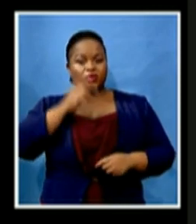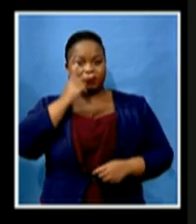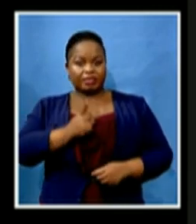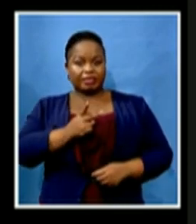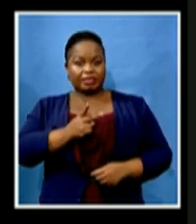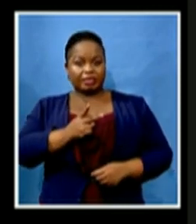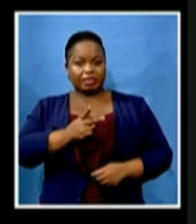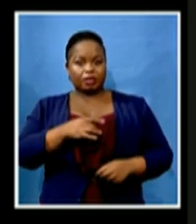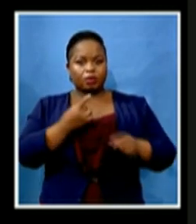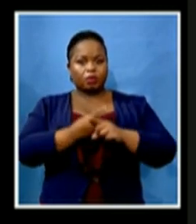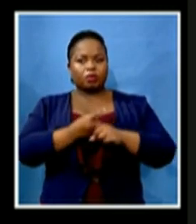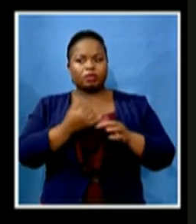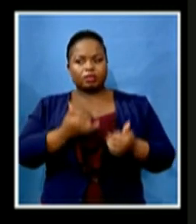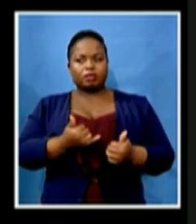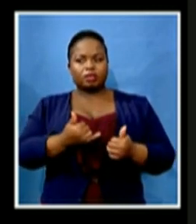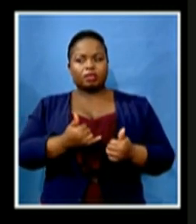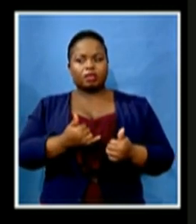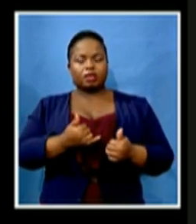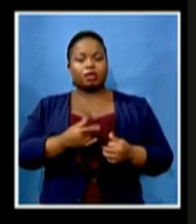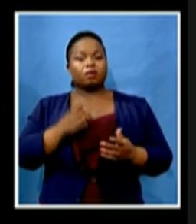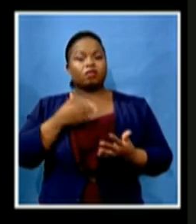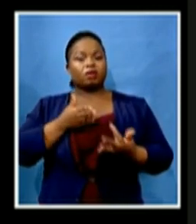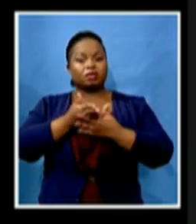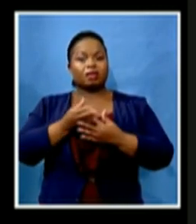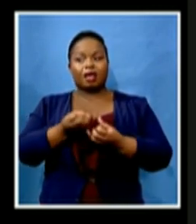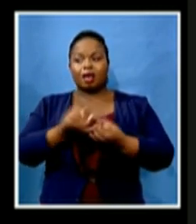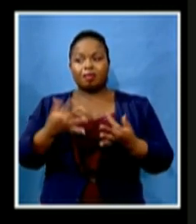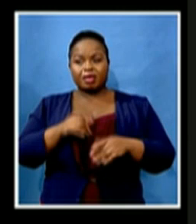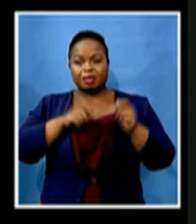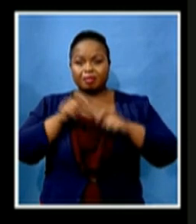number of active cases, that's how many people are sick,